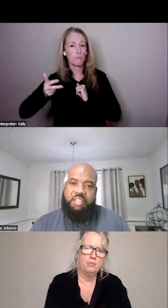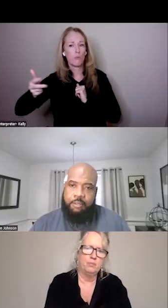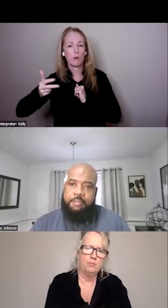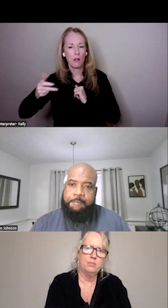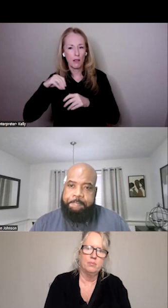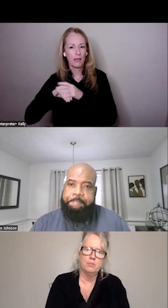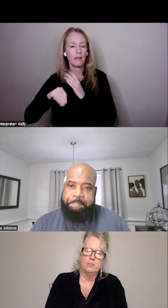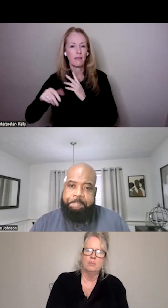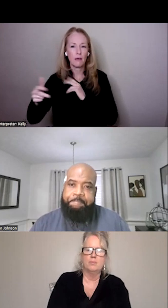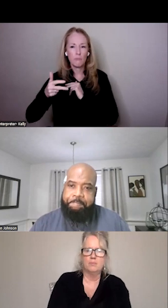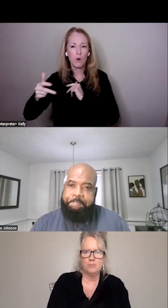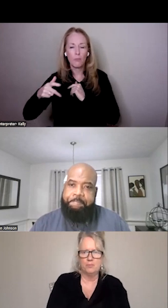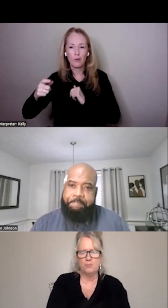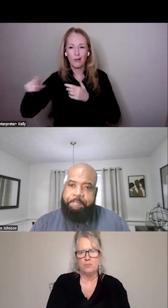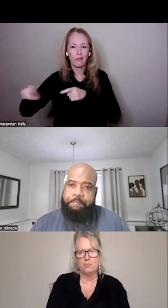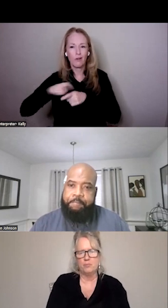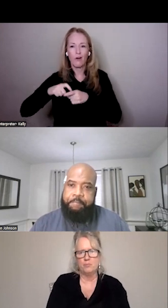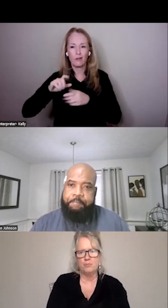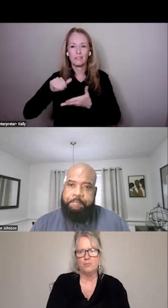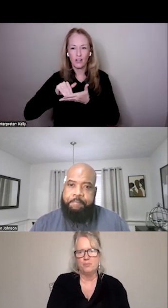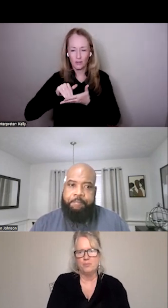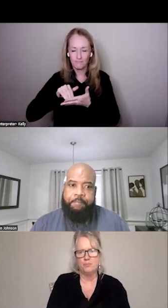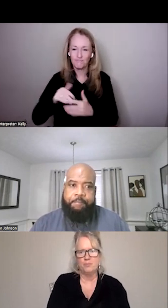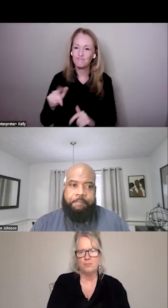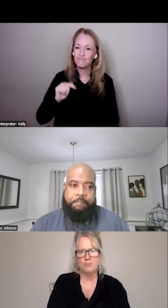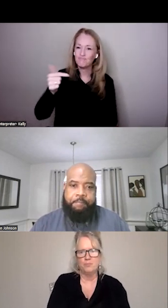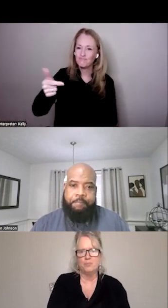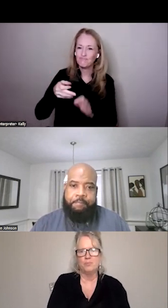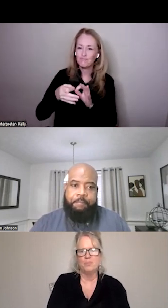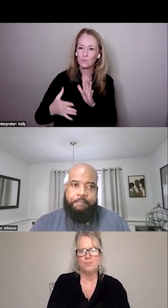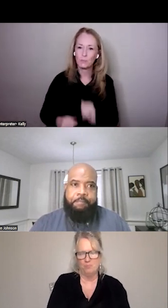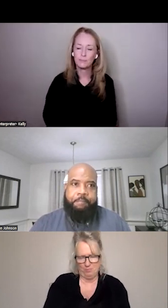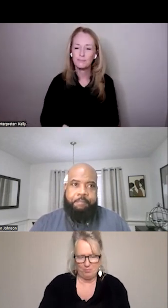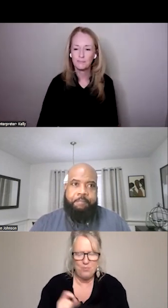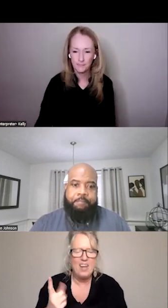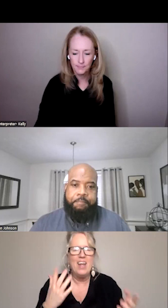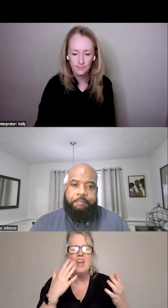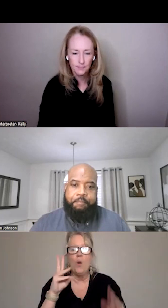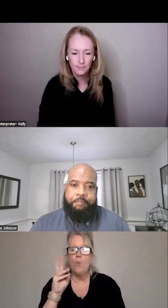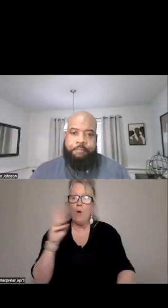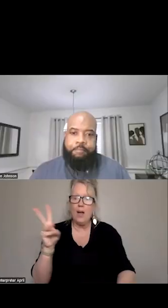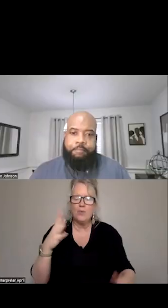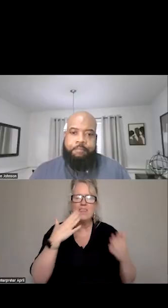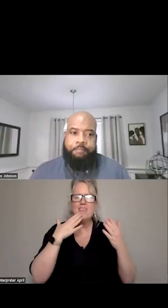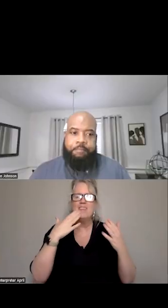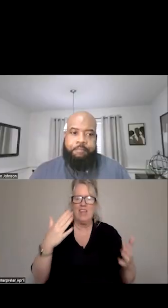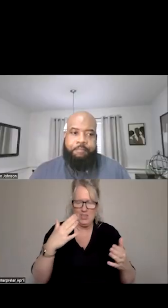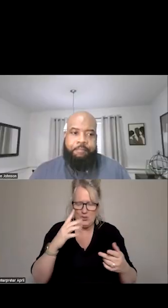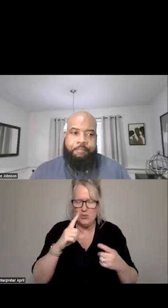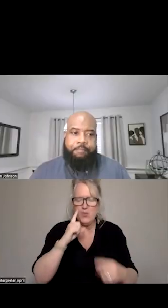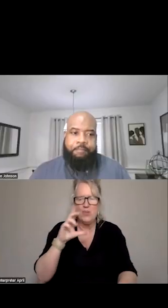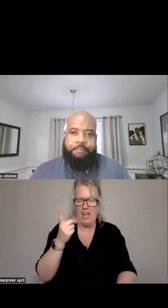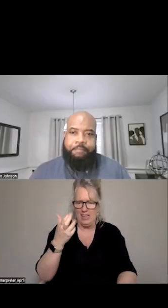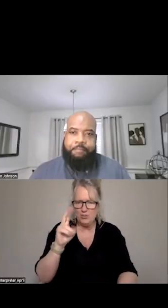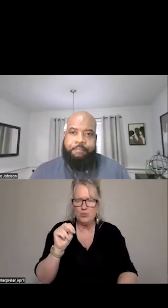call centers. Wow. Well, thank you, Adrian. Thank you, Dr. Cervenka, and especially thanks out to